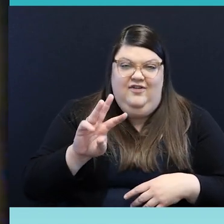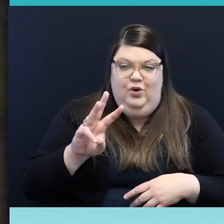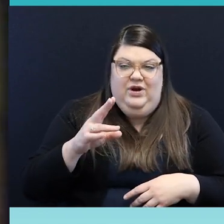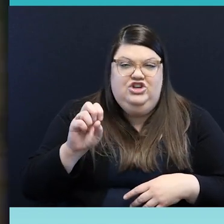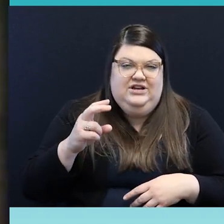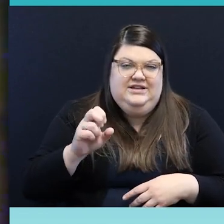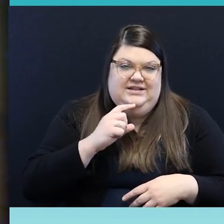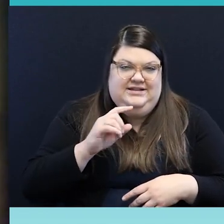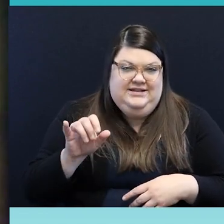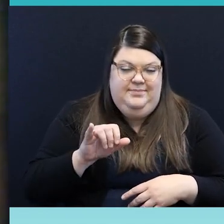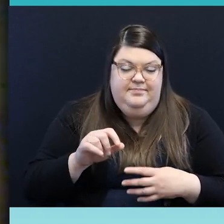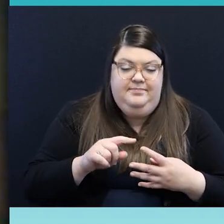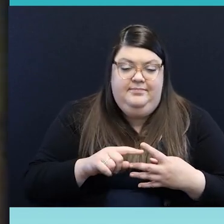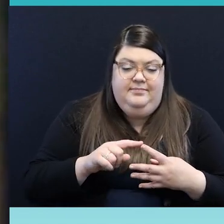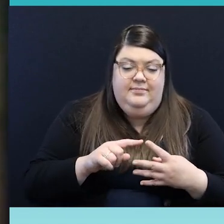will.